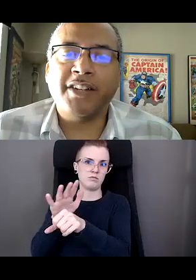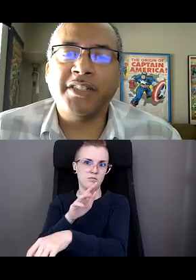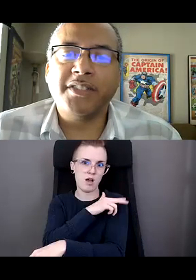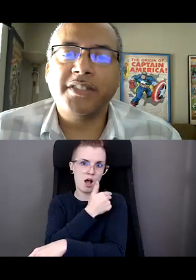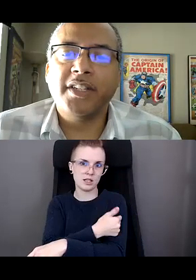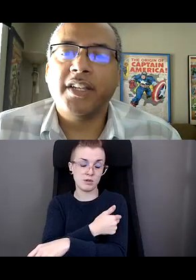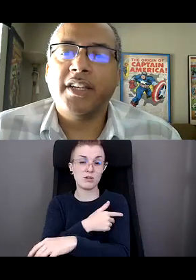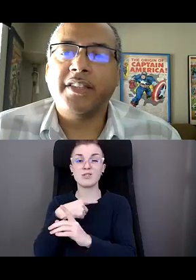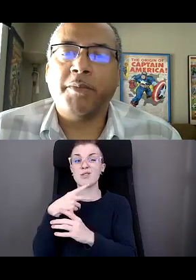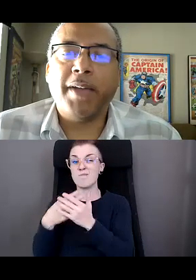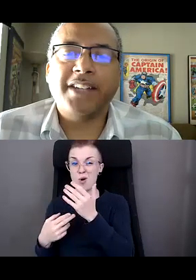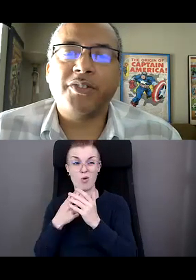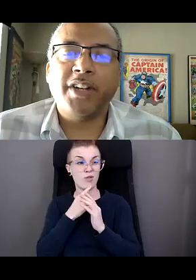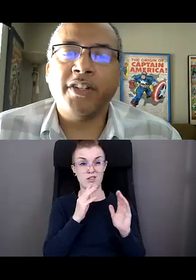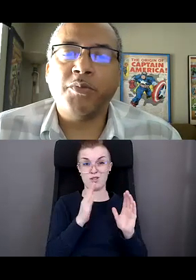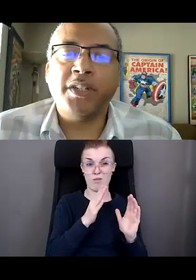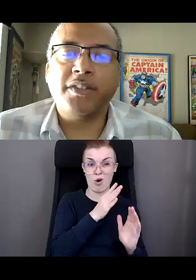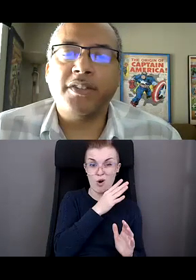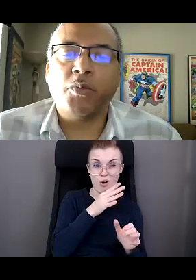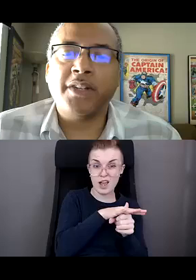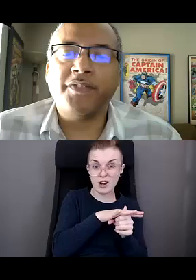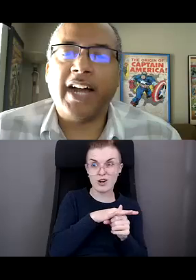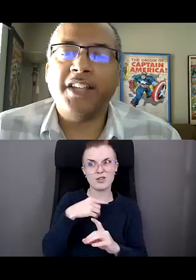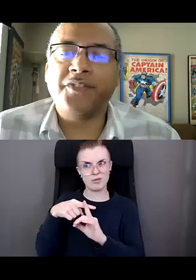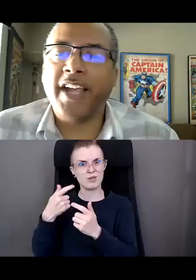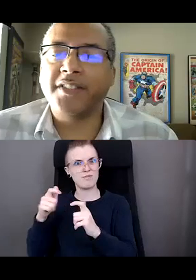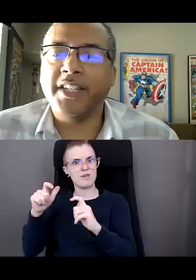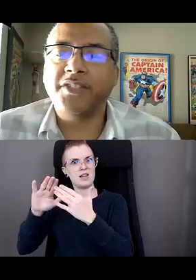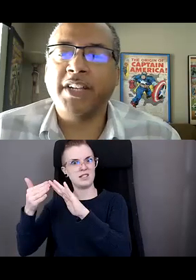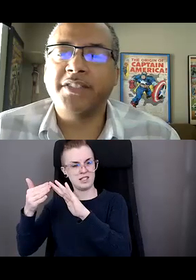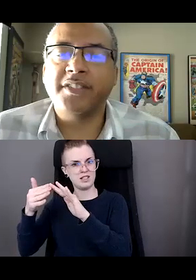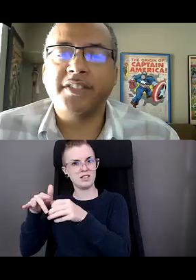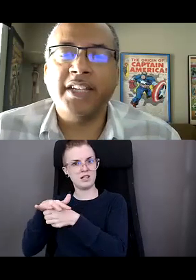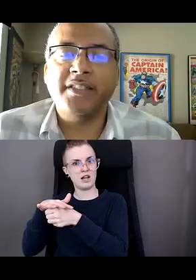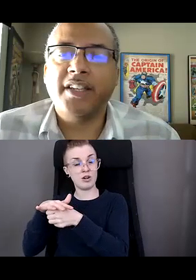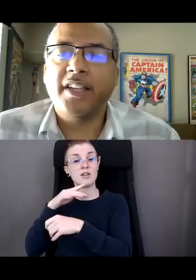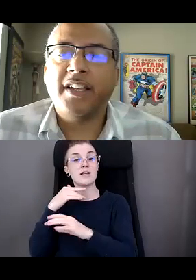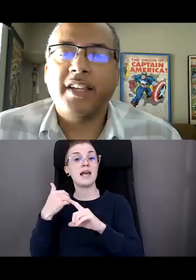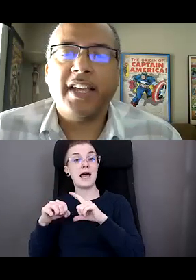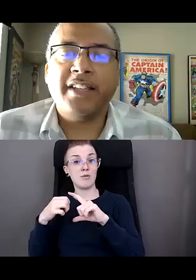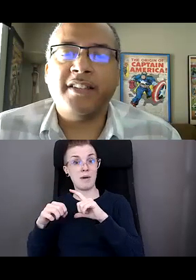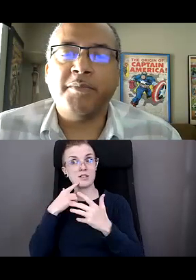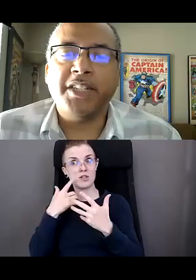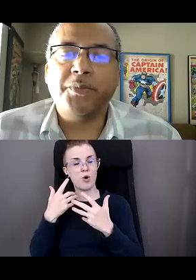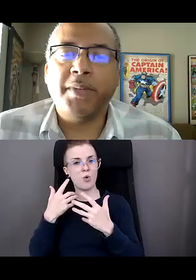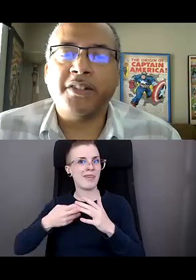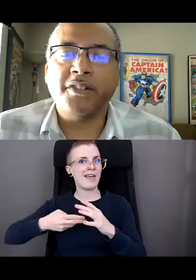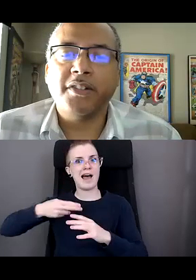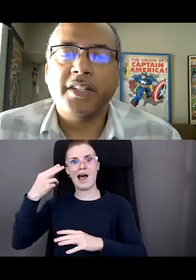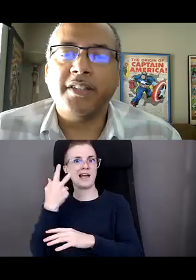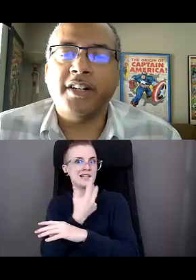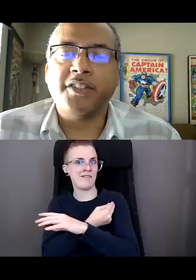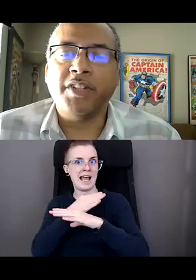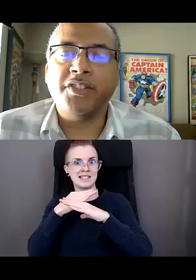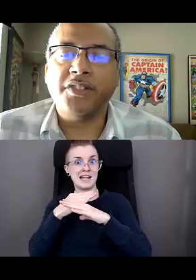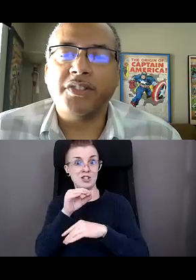metropolitan areas, the El Paso area, with one of the highest vaccination rates in the state, had done much better